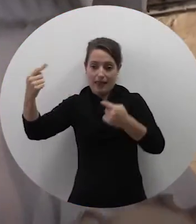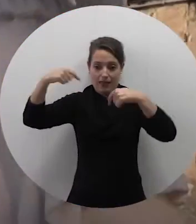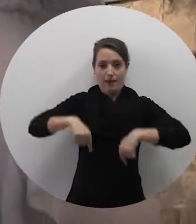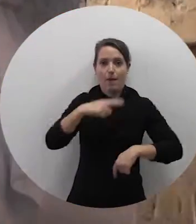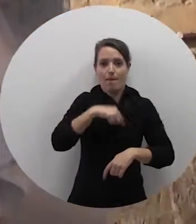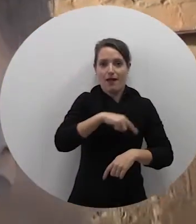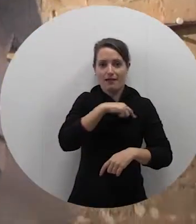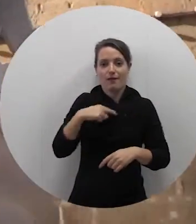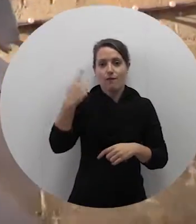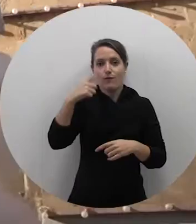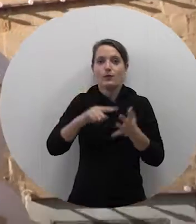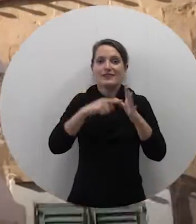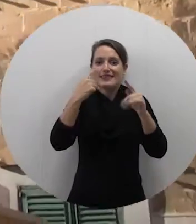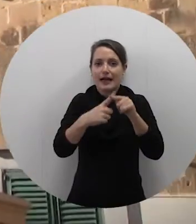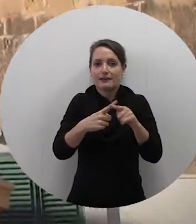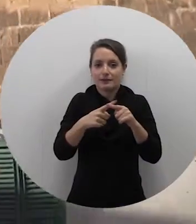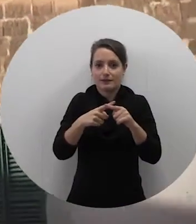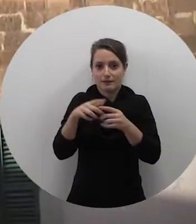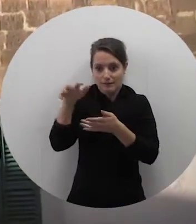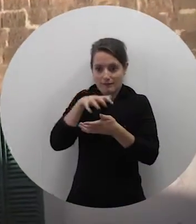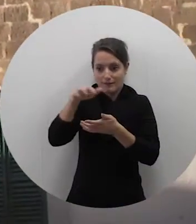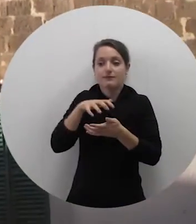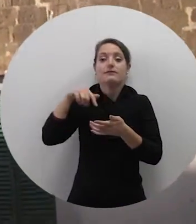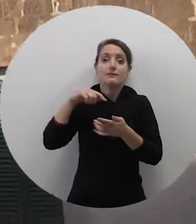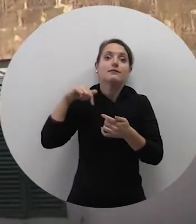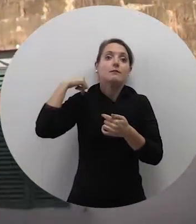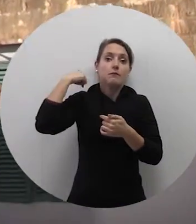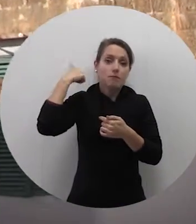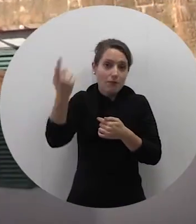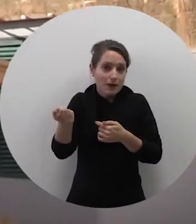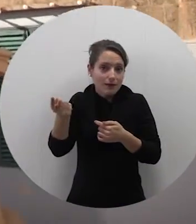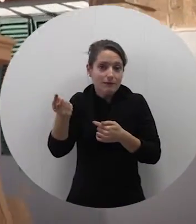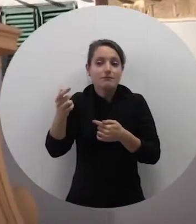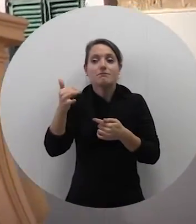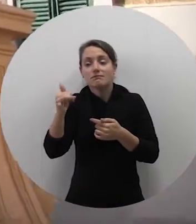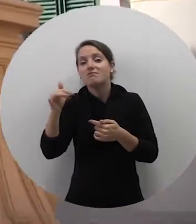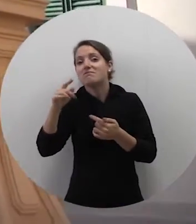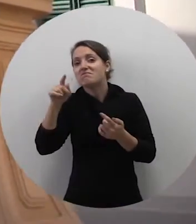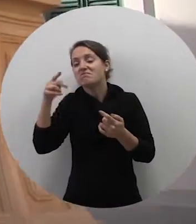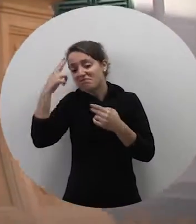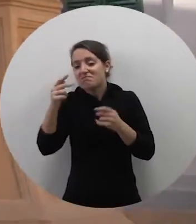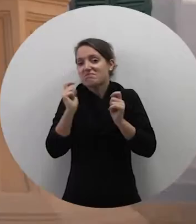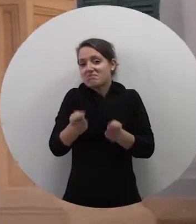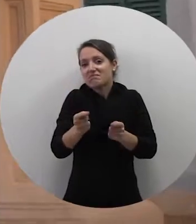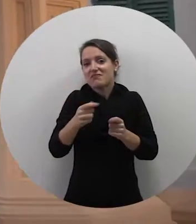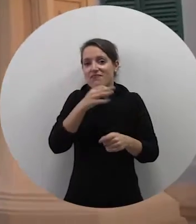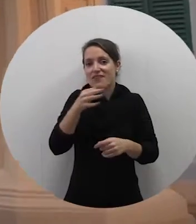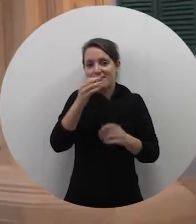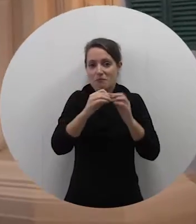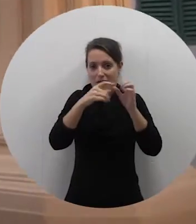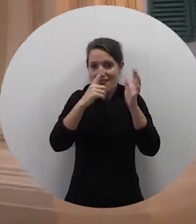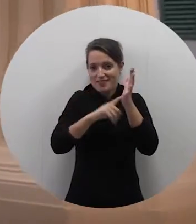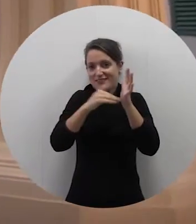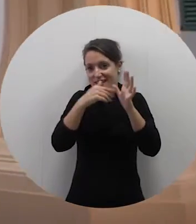that Balzan refers to a Sicilian tax collector that could have come to Malta to collect taxes for his Sicilian